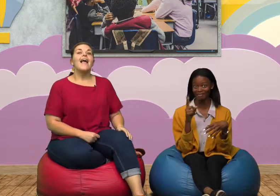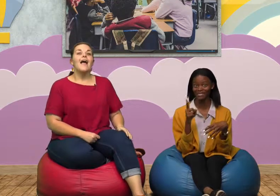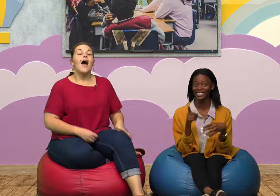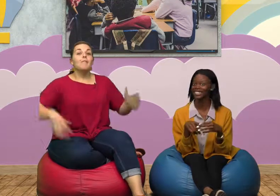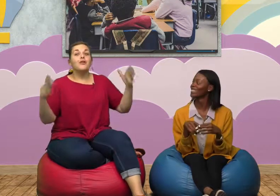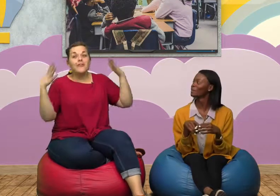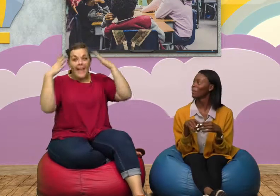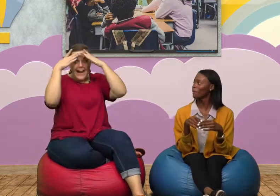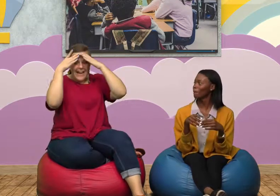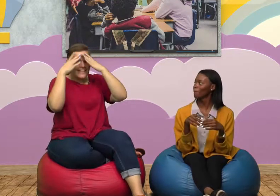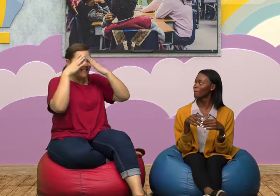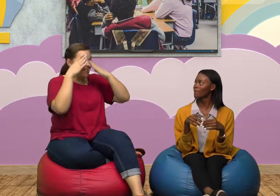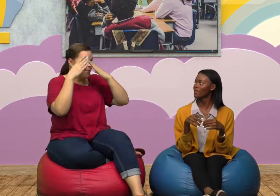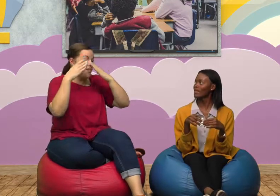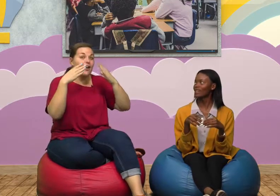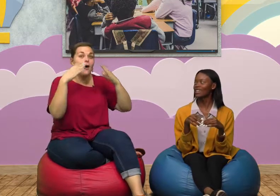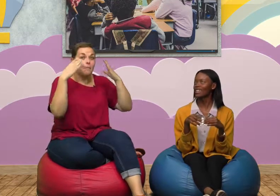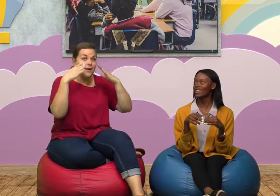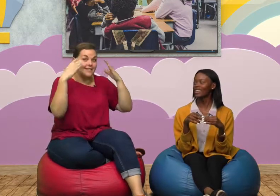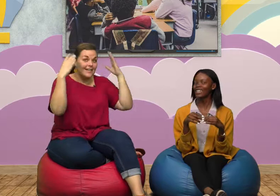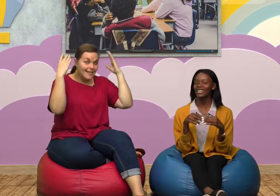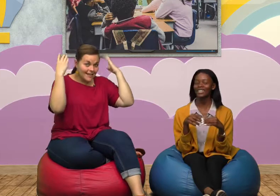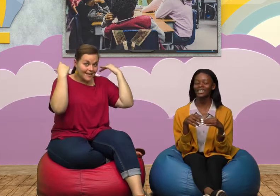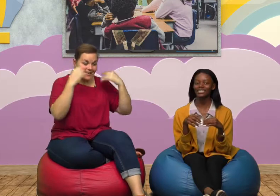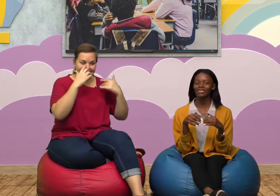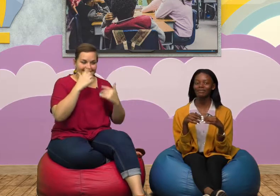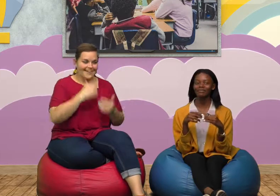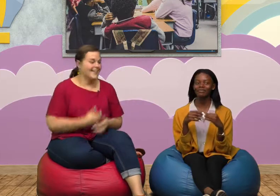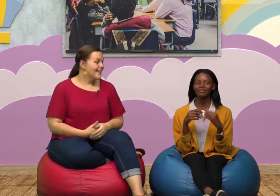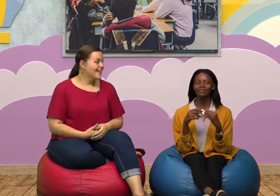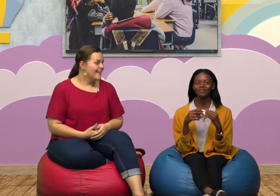Sometimes. Those hair nets when they're operating.